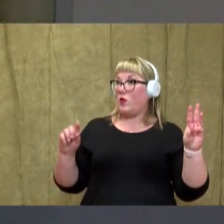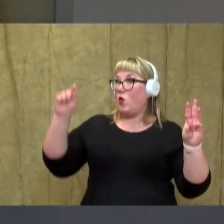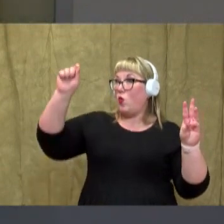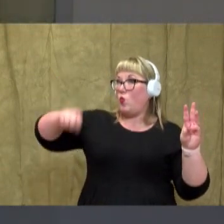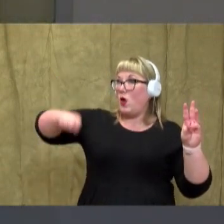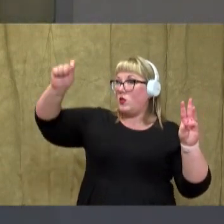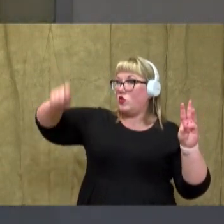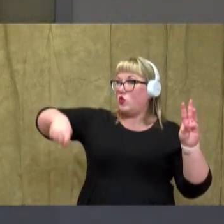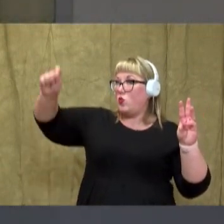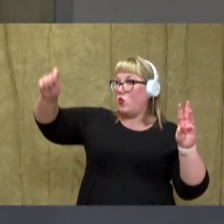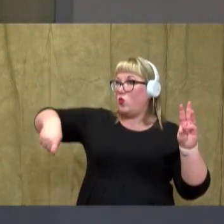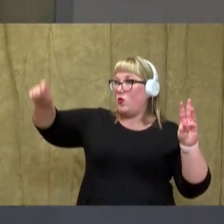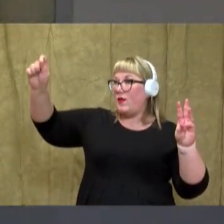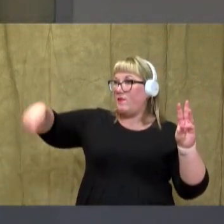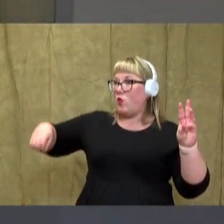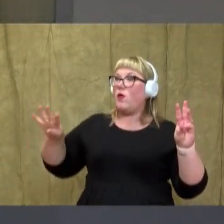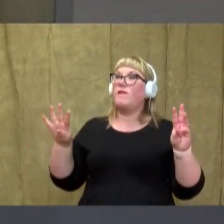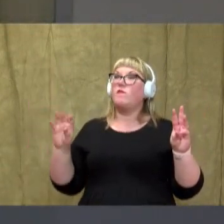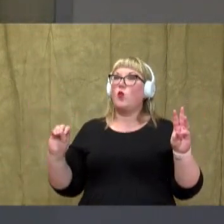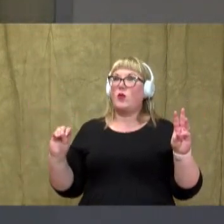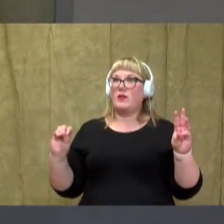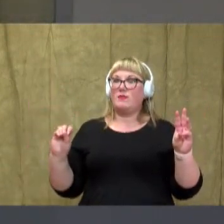have 4 rods.